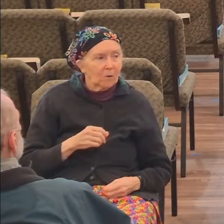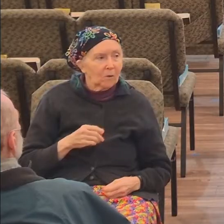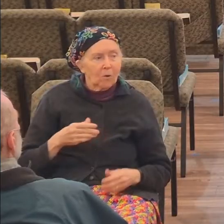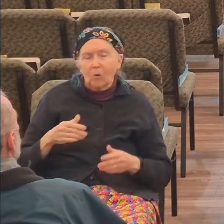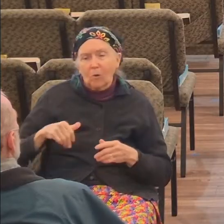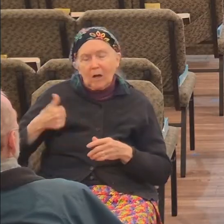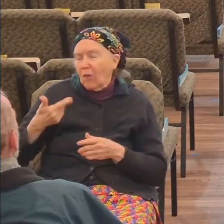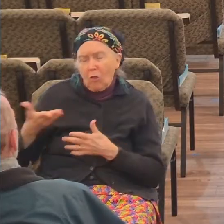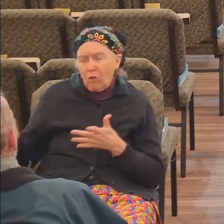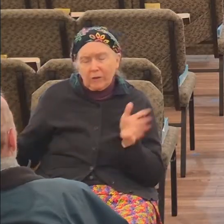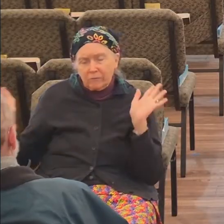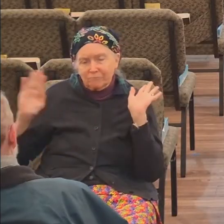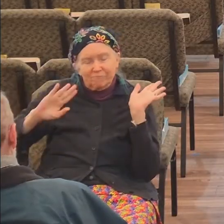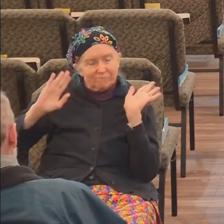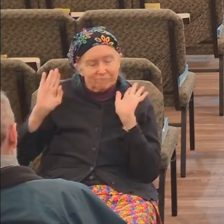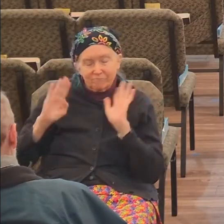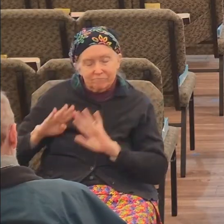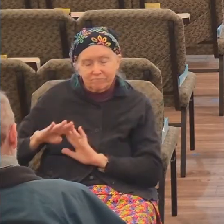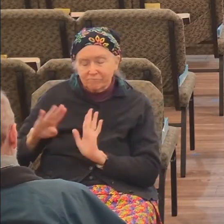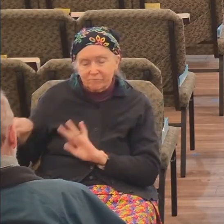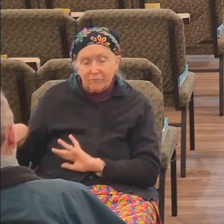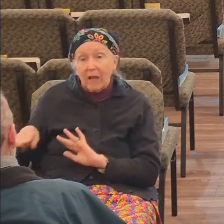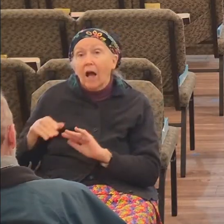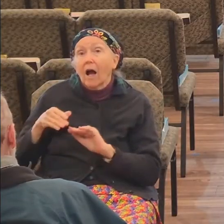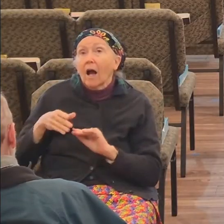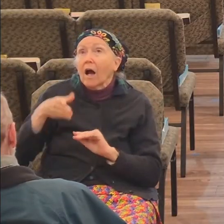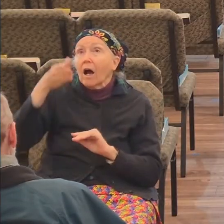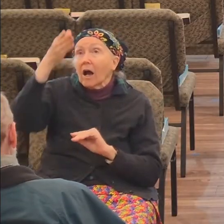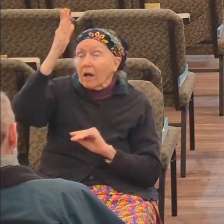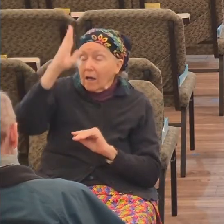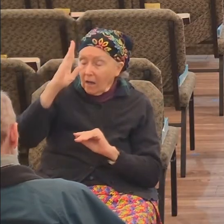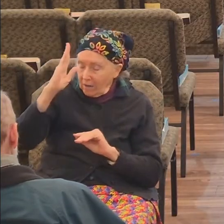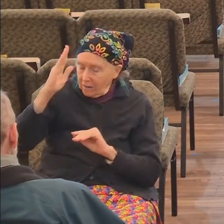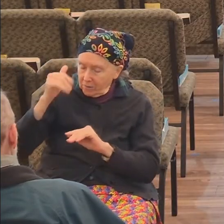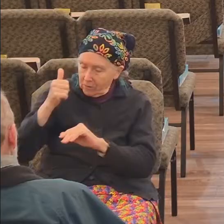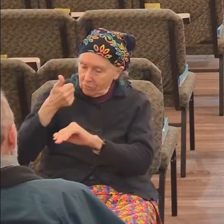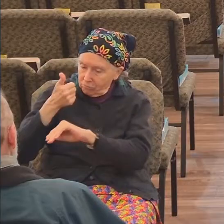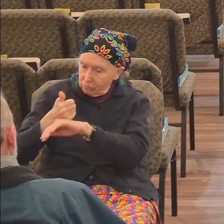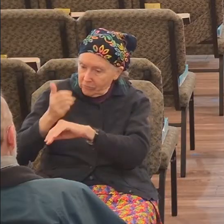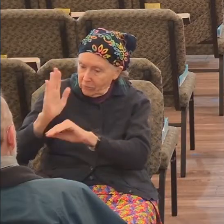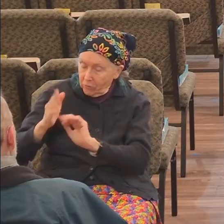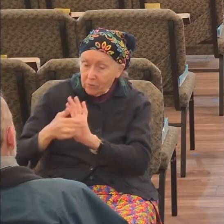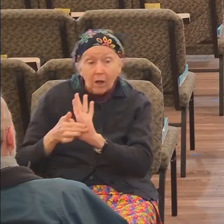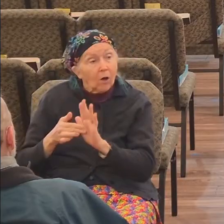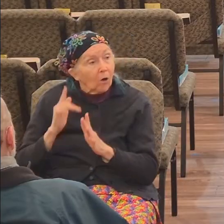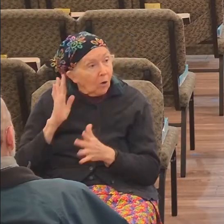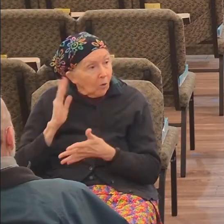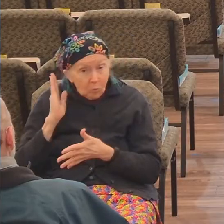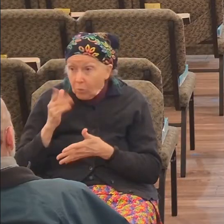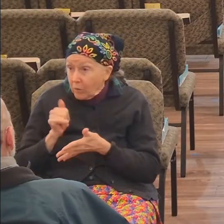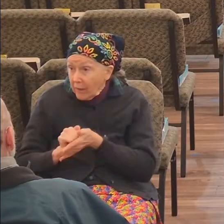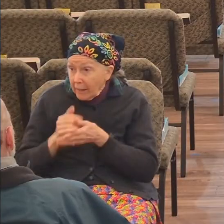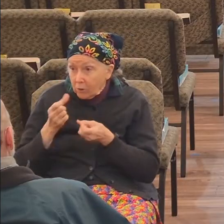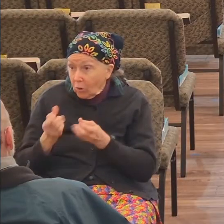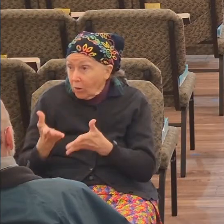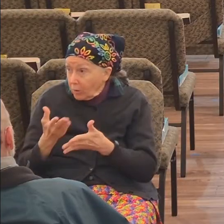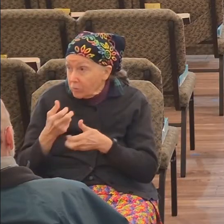whatever else, right? Exactly. Would that have caused some problems?